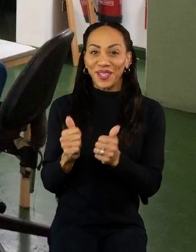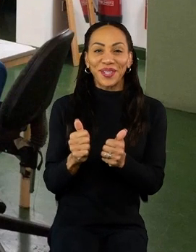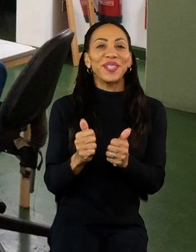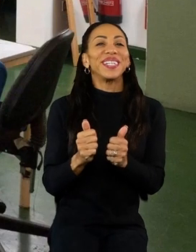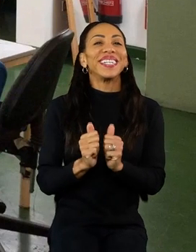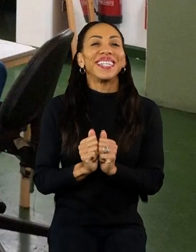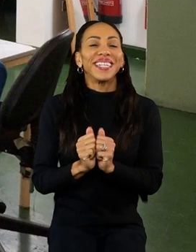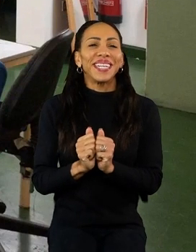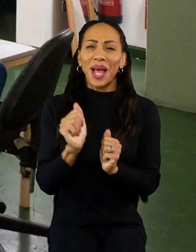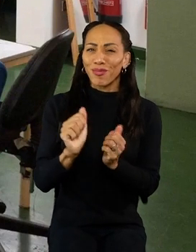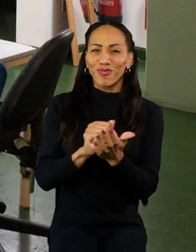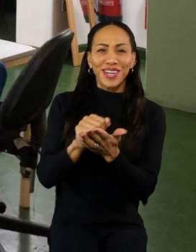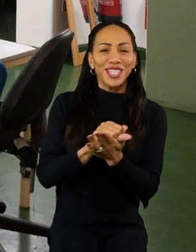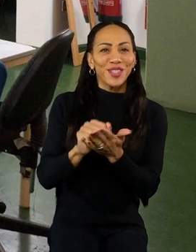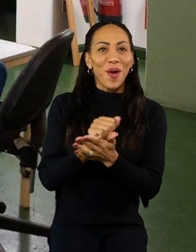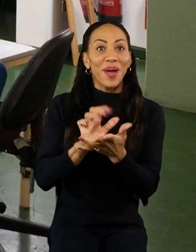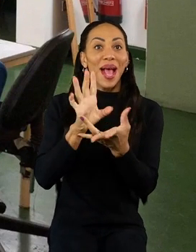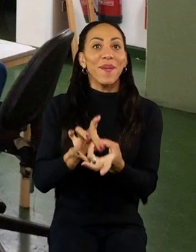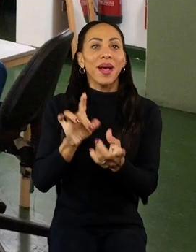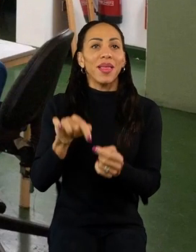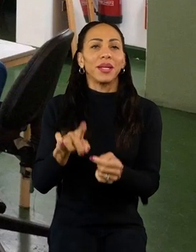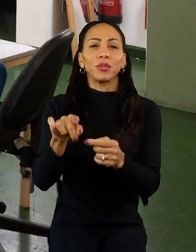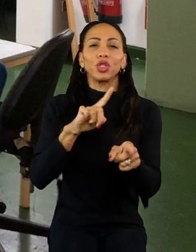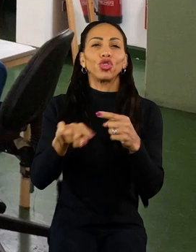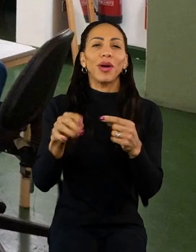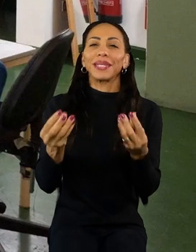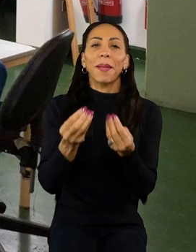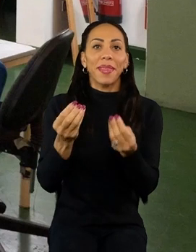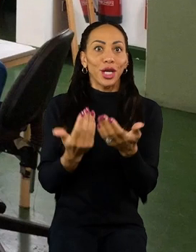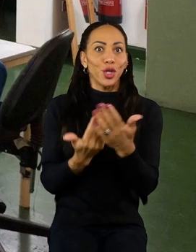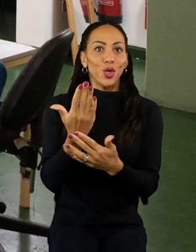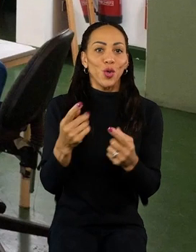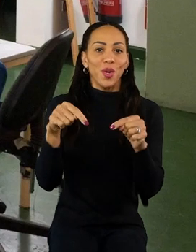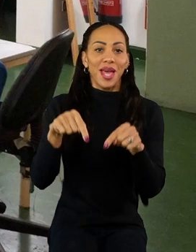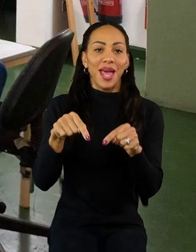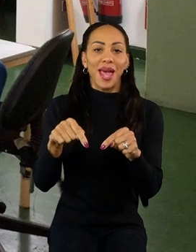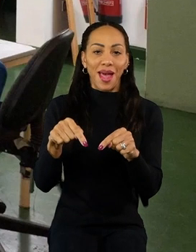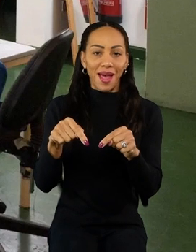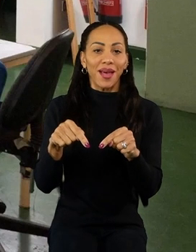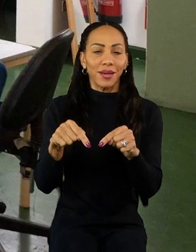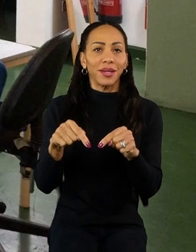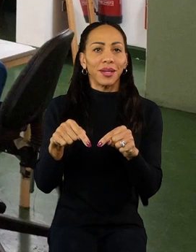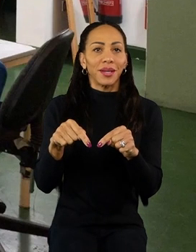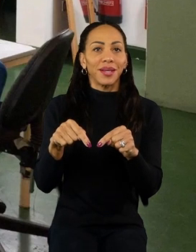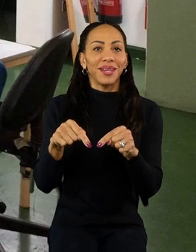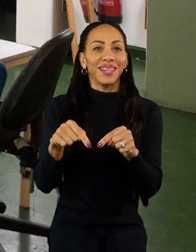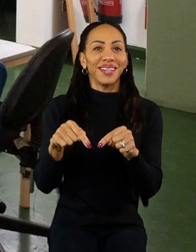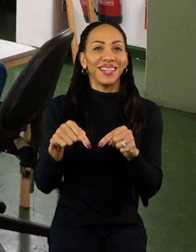Yes, very good. Okay. I'm really sorry about this. It's we're trying something a little bit new out